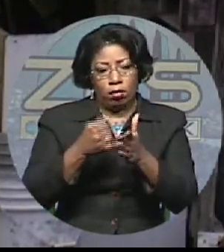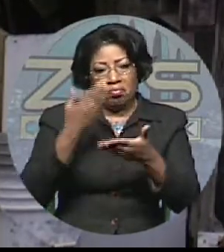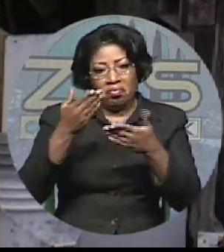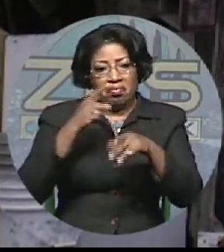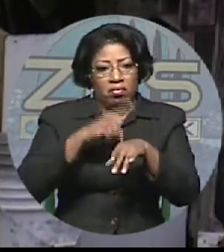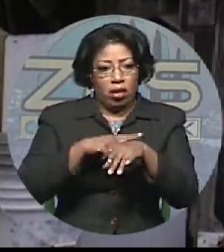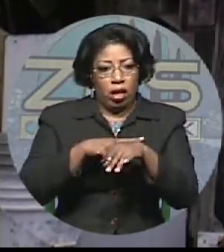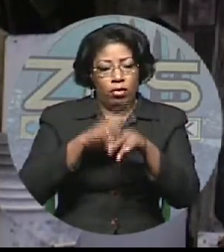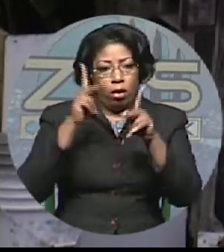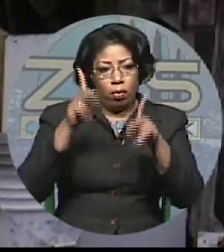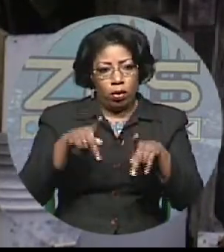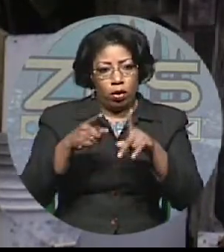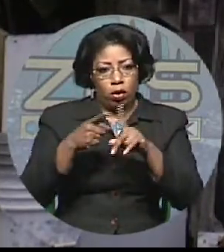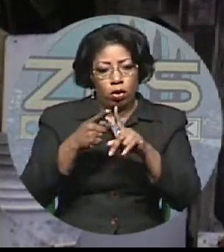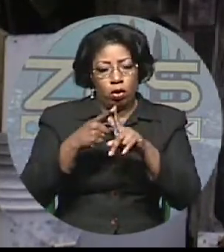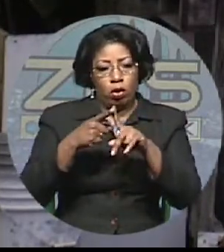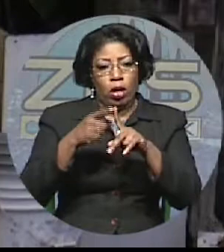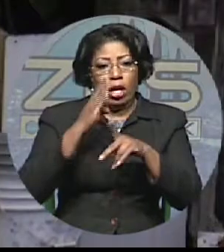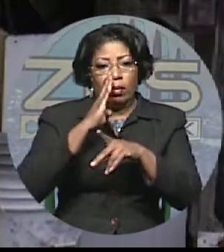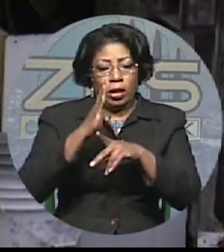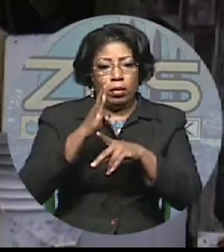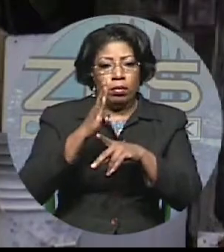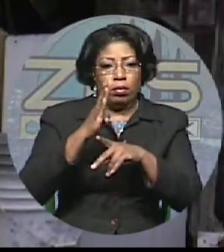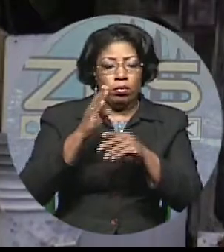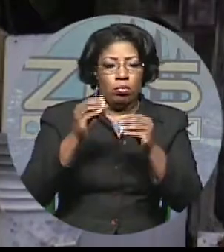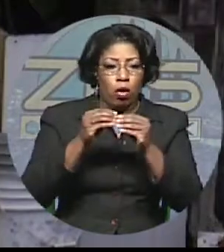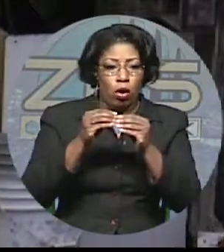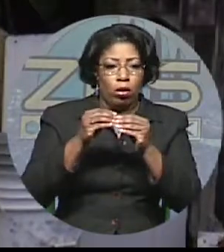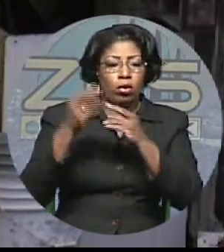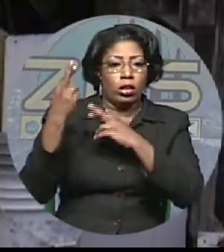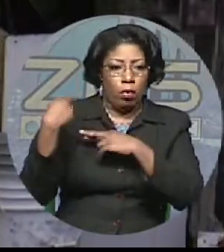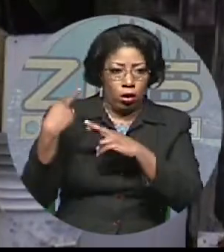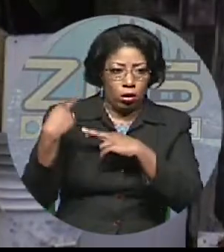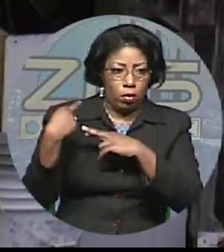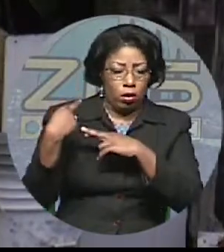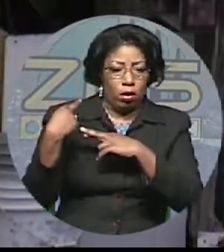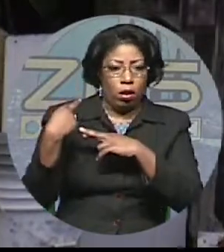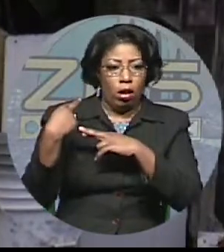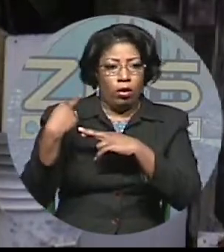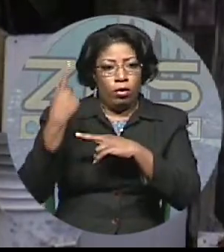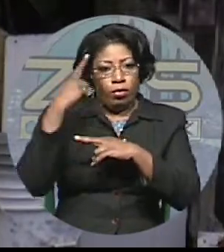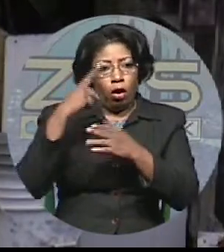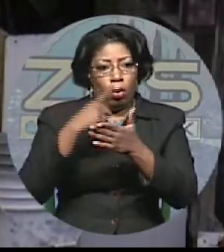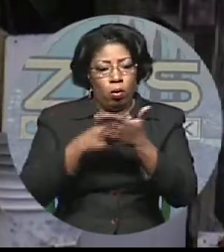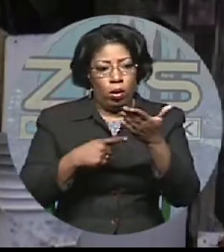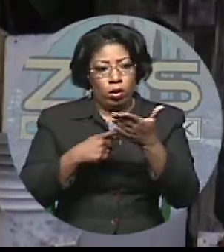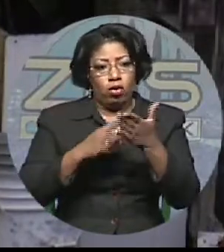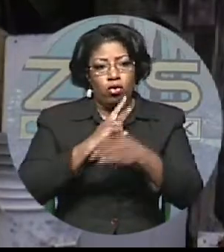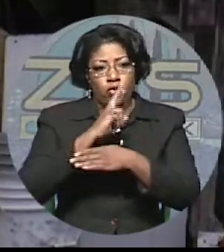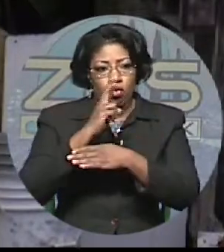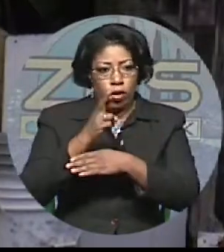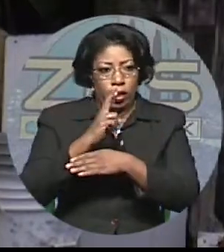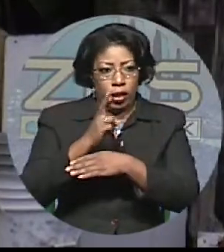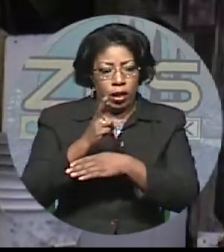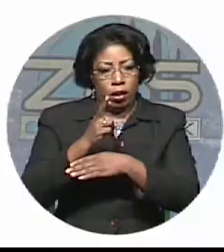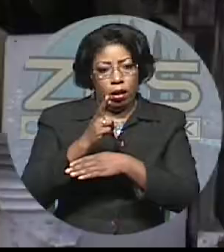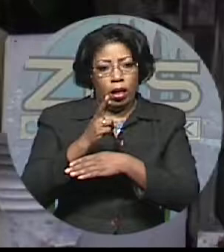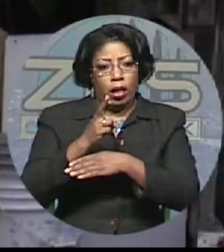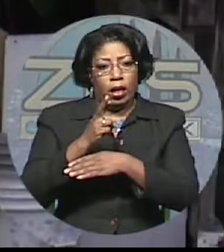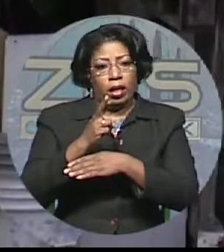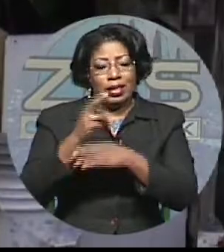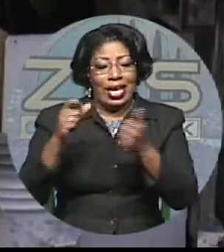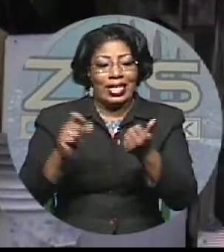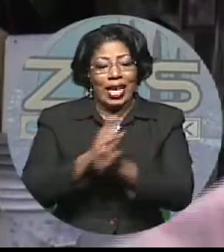time for persons to be held accountable for what is really defaming somebody's character.